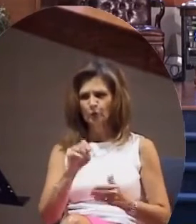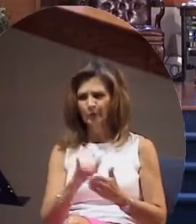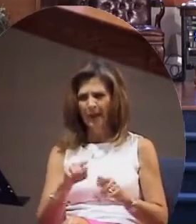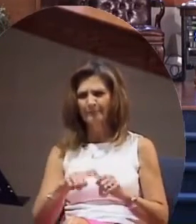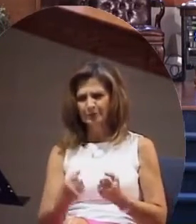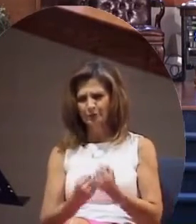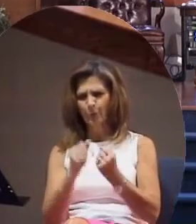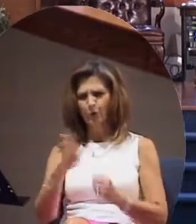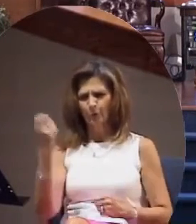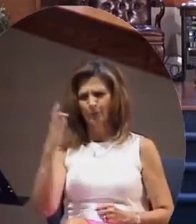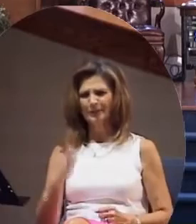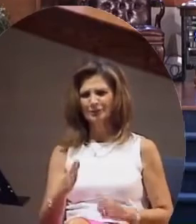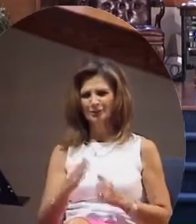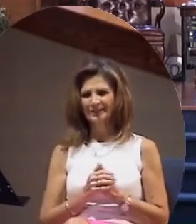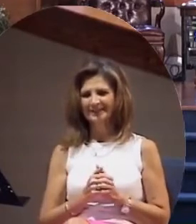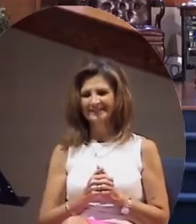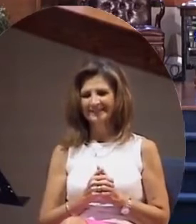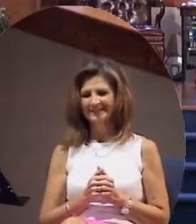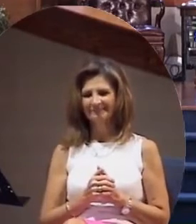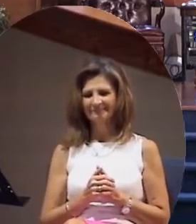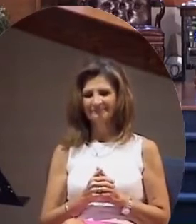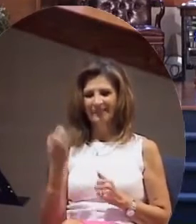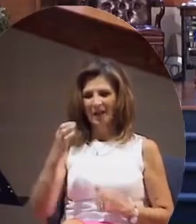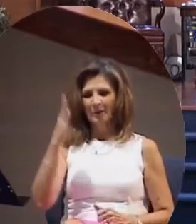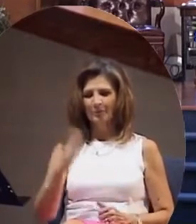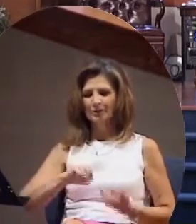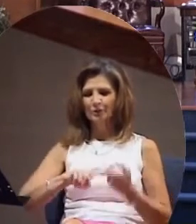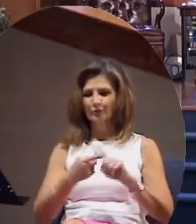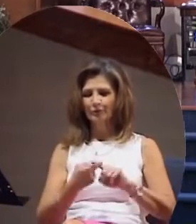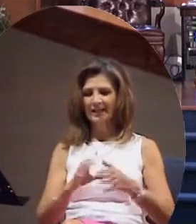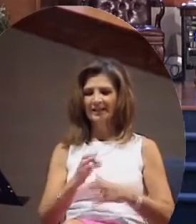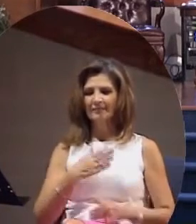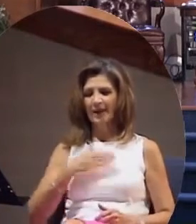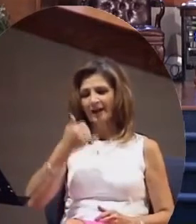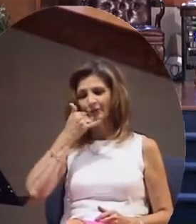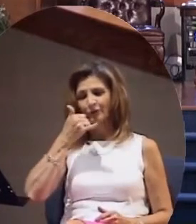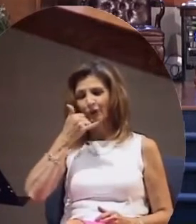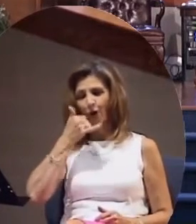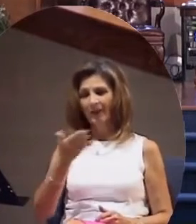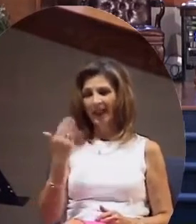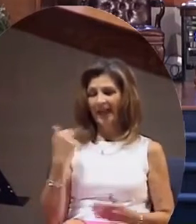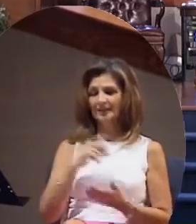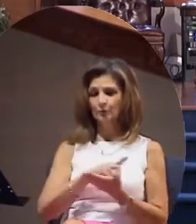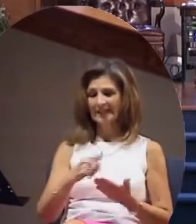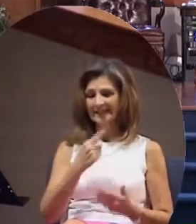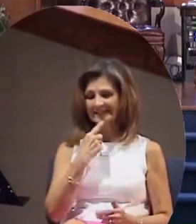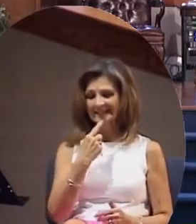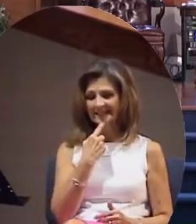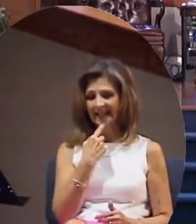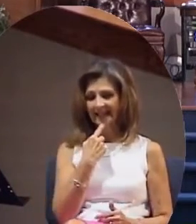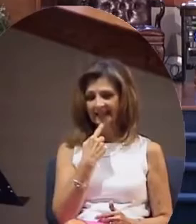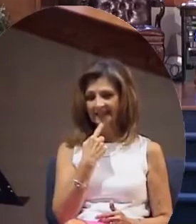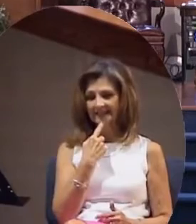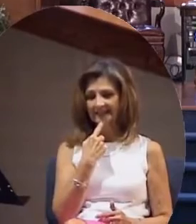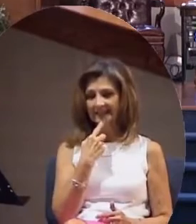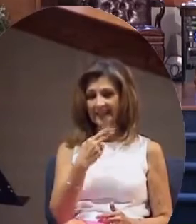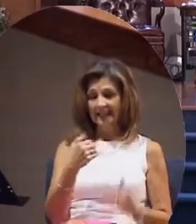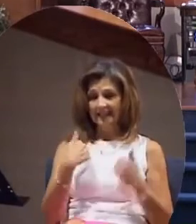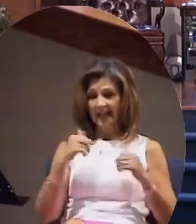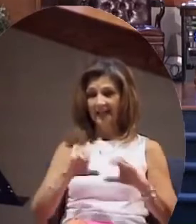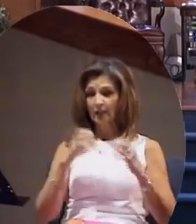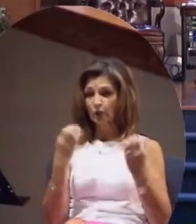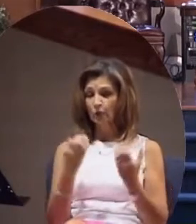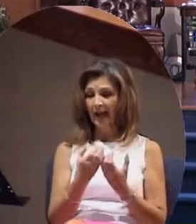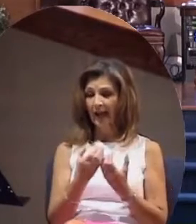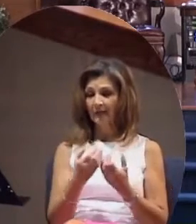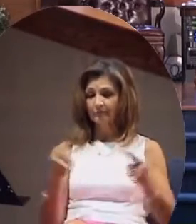Amen. Preacher friend of mine called just this last week and said that he said that he had a crowd that